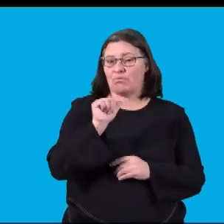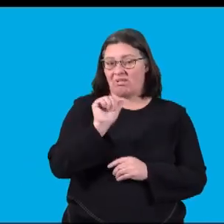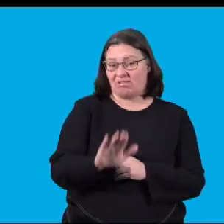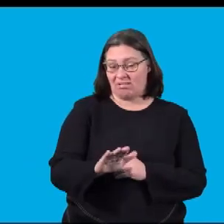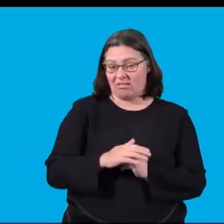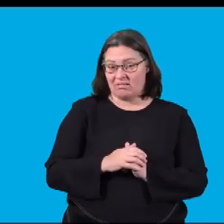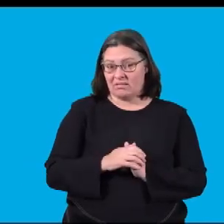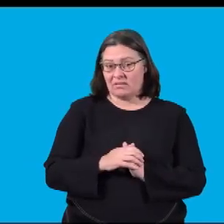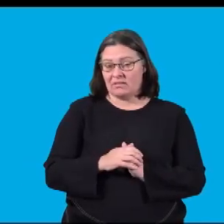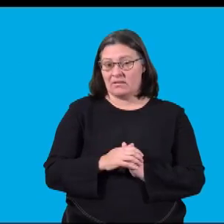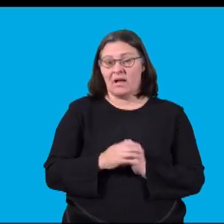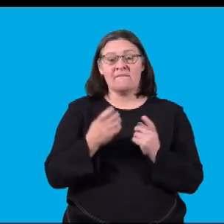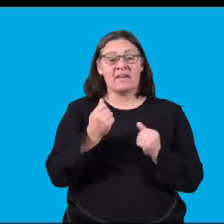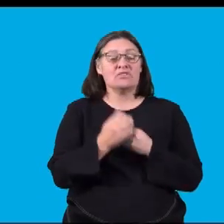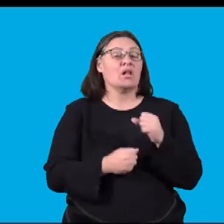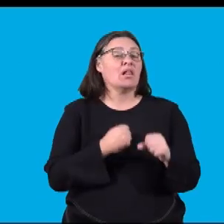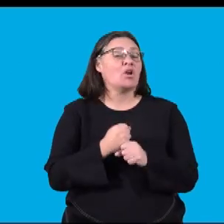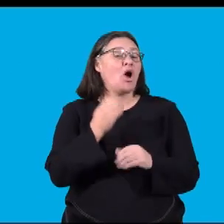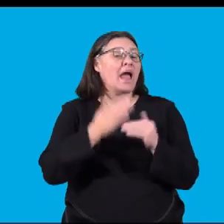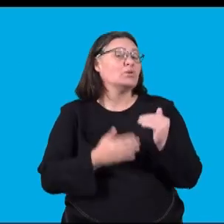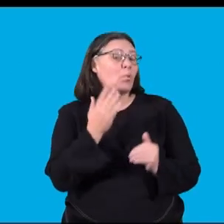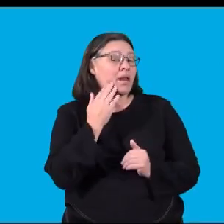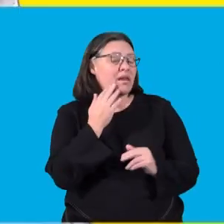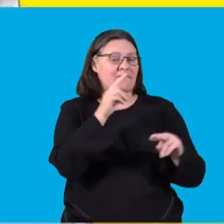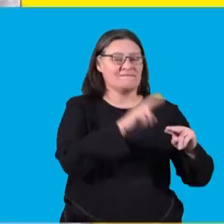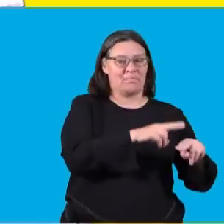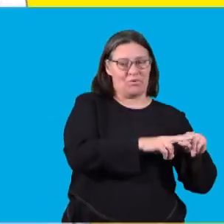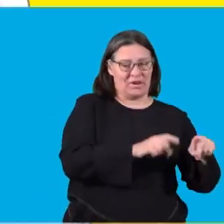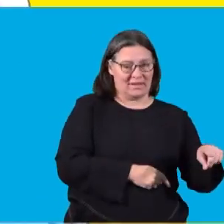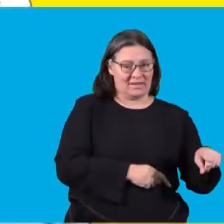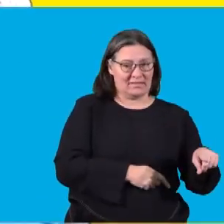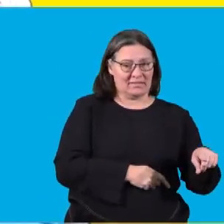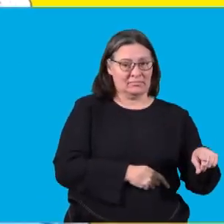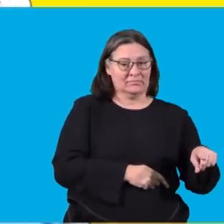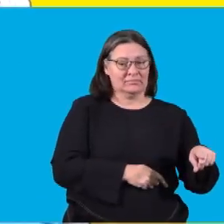April. Remember, the financial year has to end when? In February.